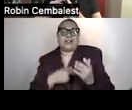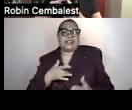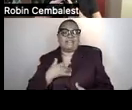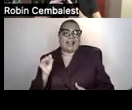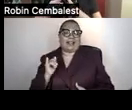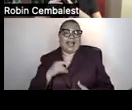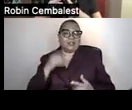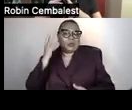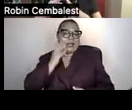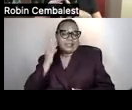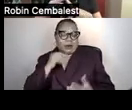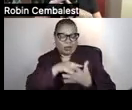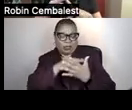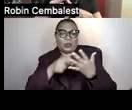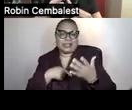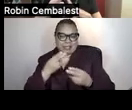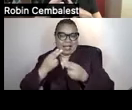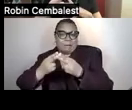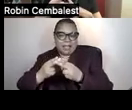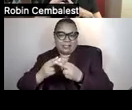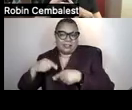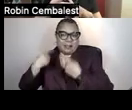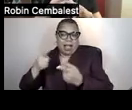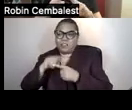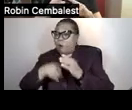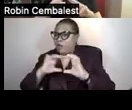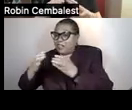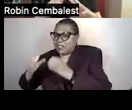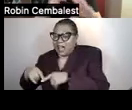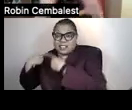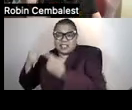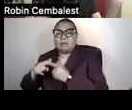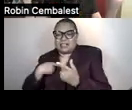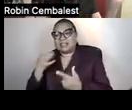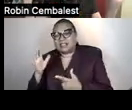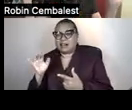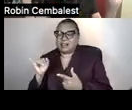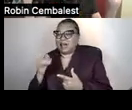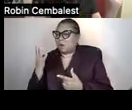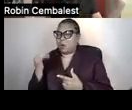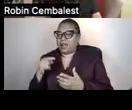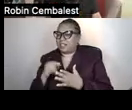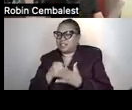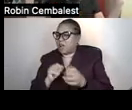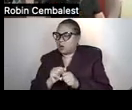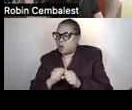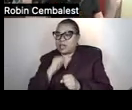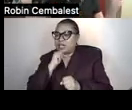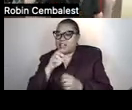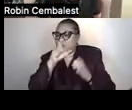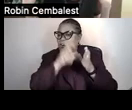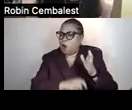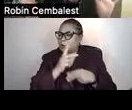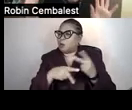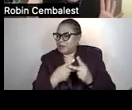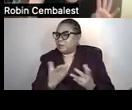to experience? Those are things that I mention always in all the classes, because again, it's kind of like, why is this an artwork and not an article type of thing